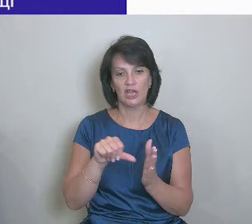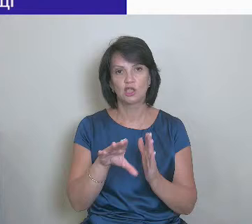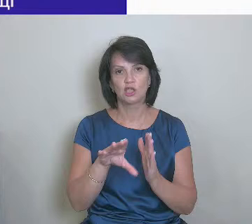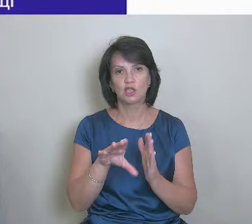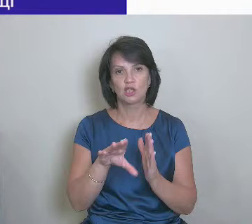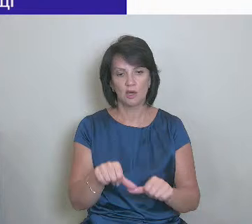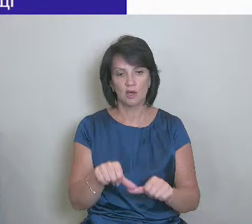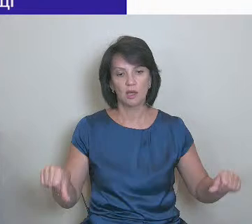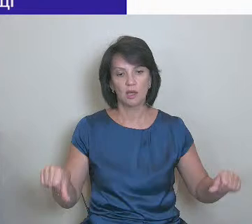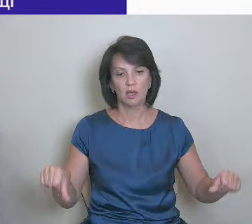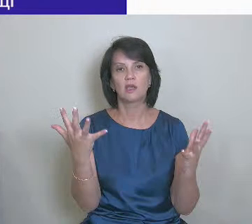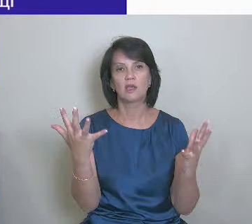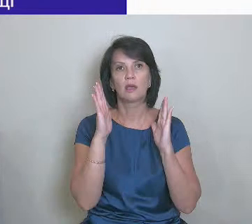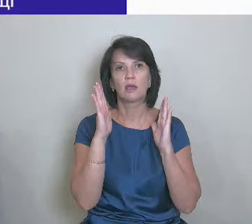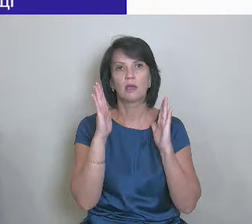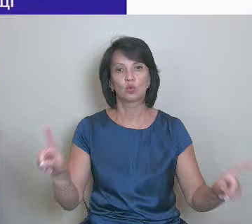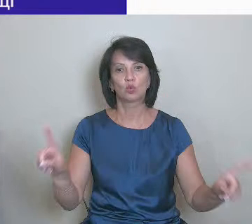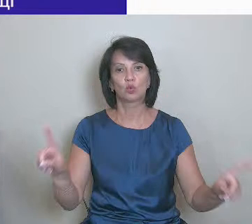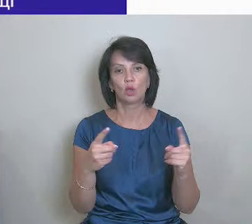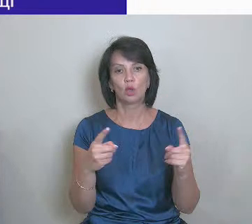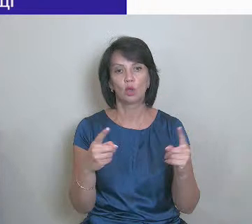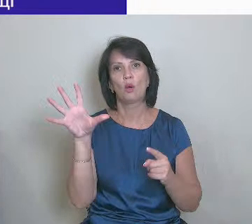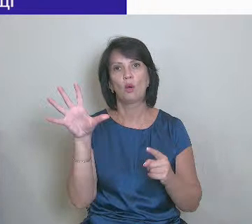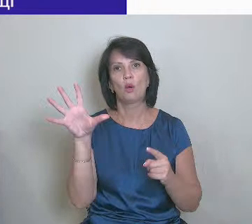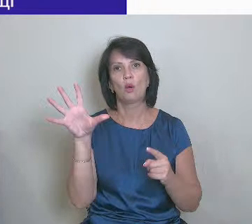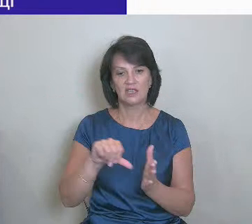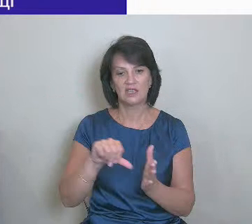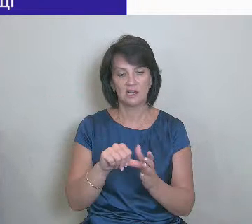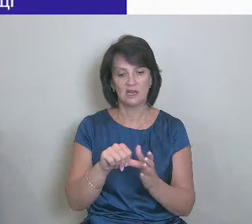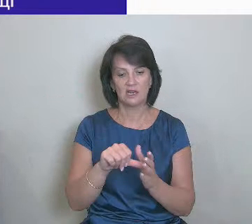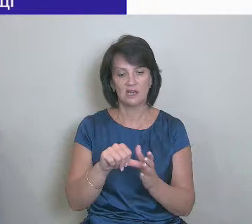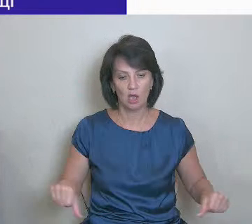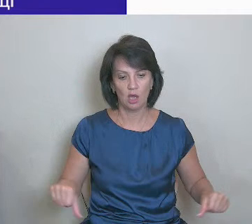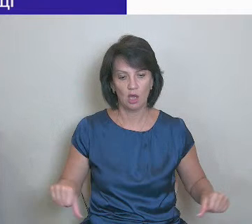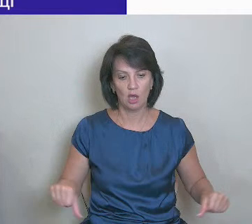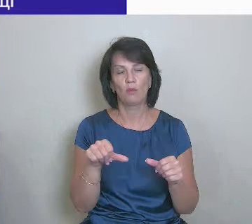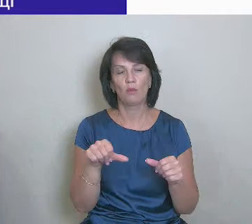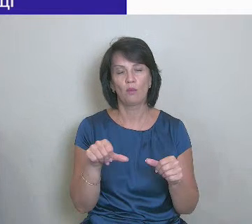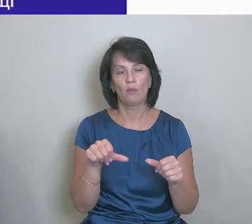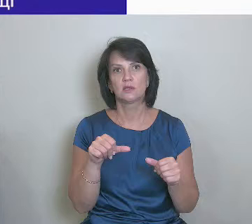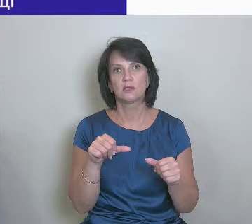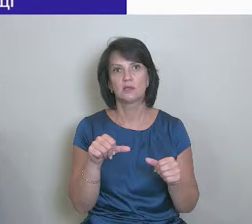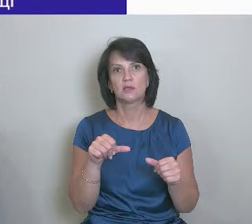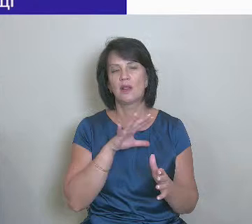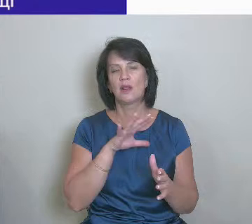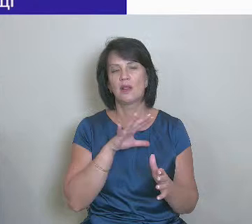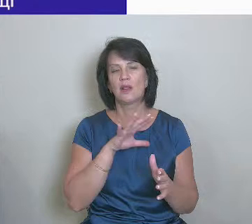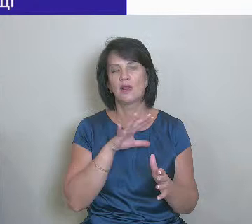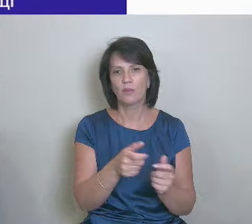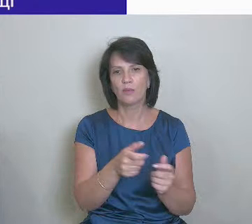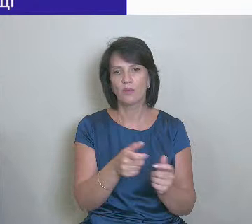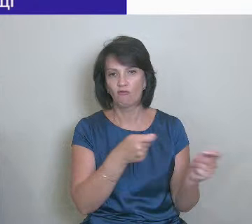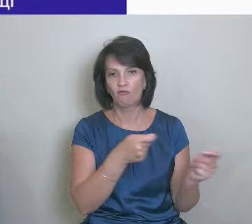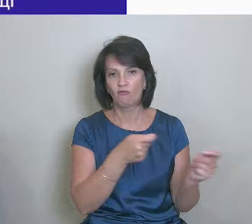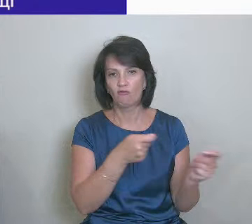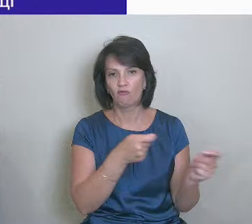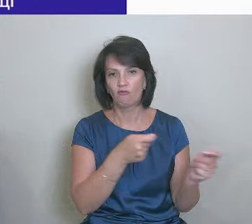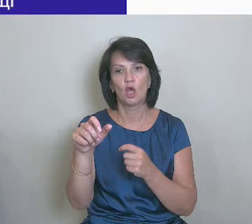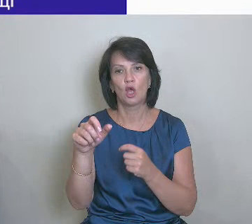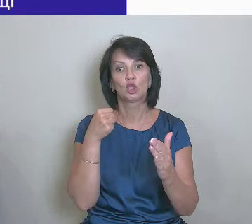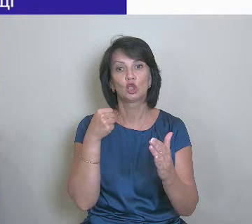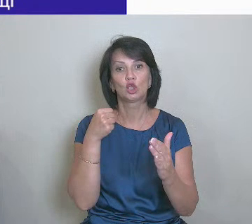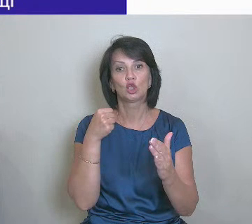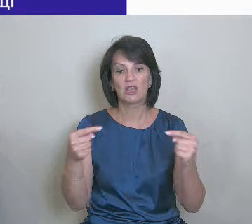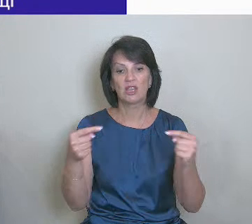territorial election commissions, which are going to be created, so that all the commissions will bring all the